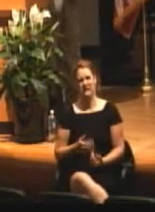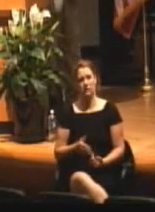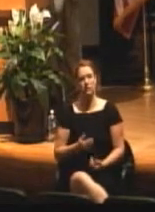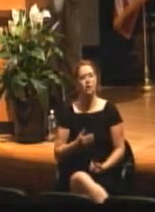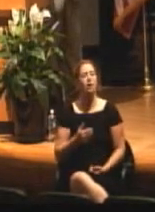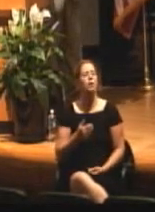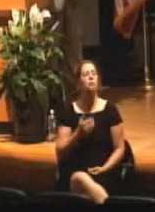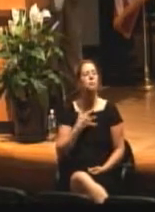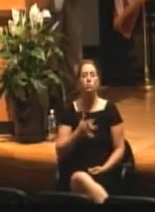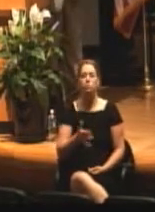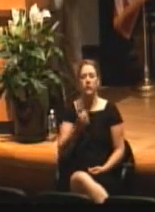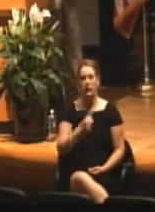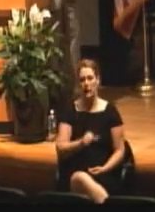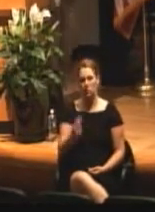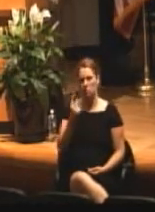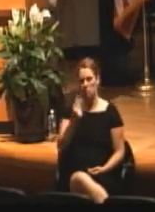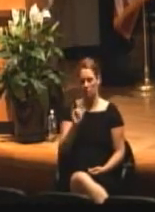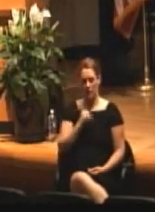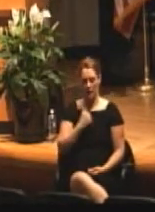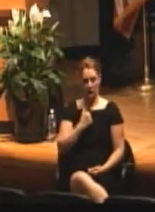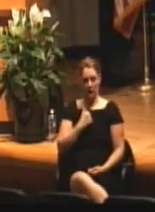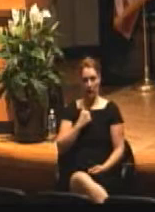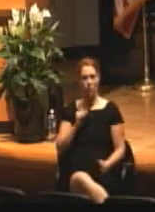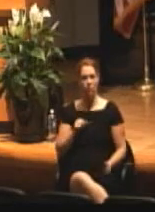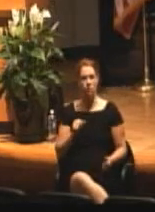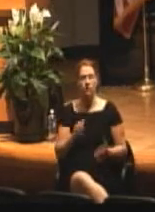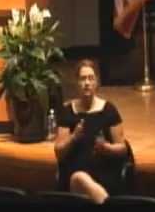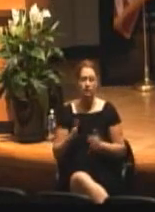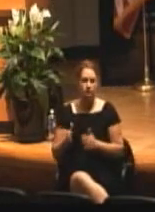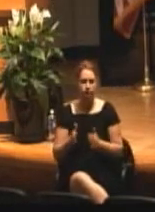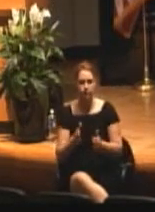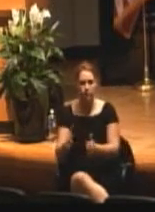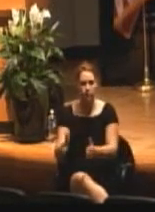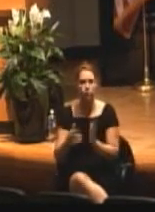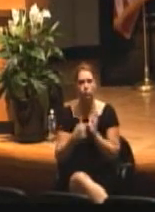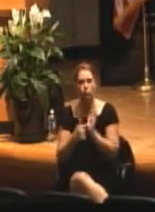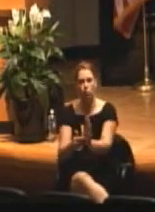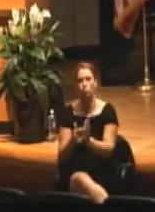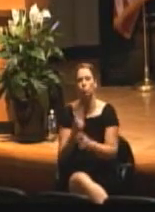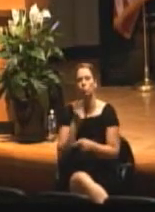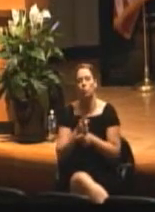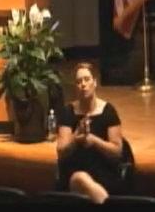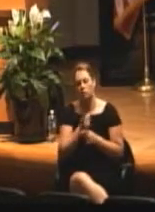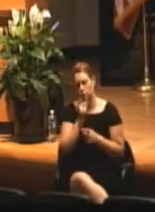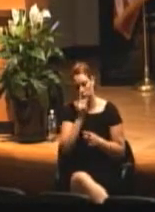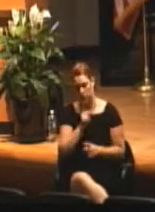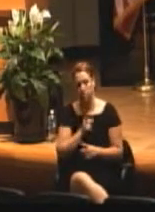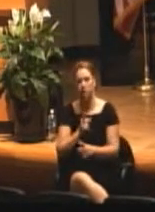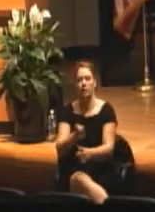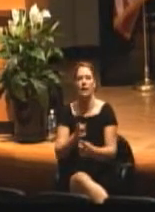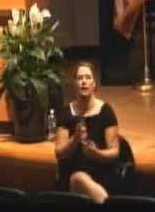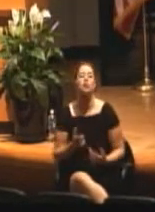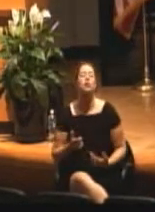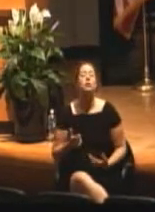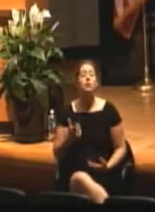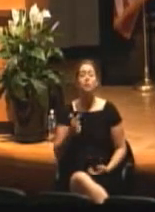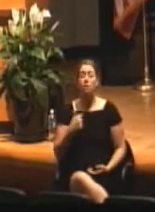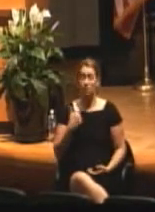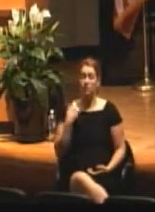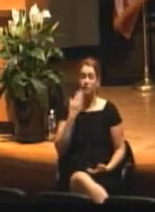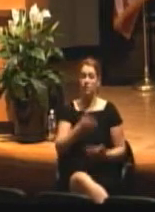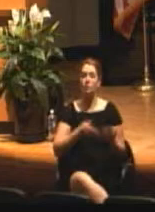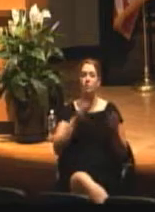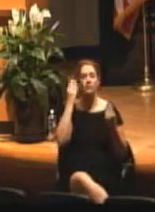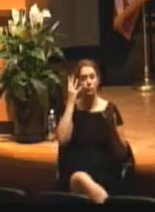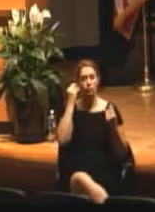or things like that, a bank can kind of help steer you in that right direction. In the back of this, you'll find that there's some information on the credit. I have